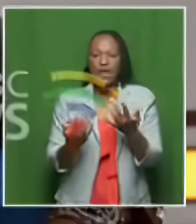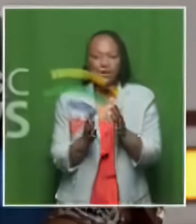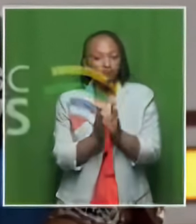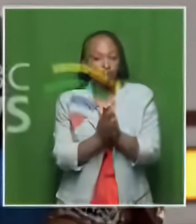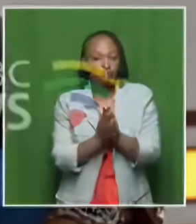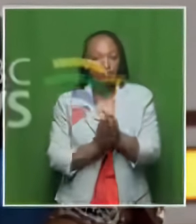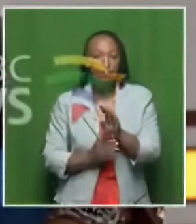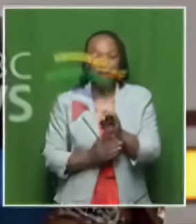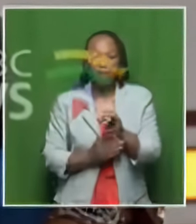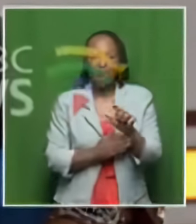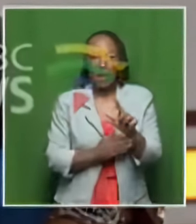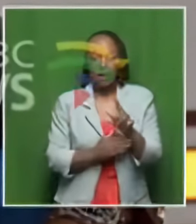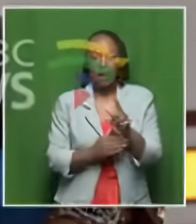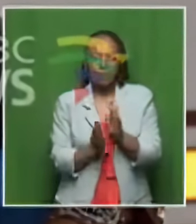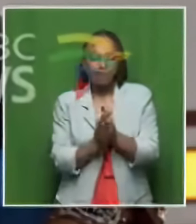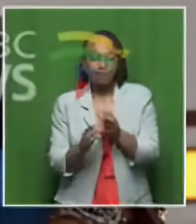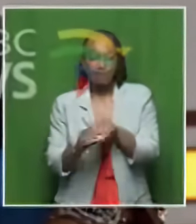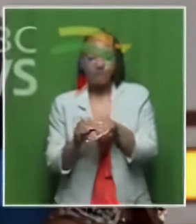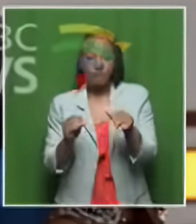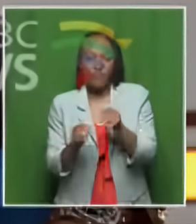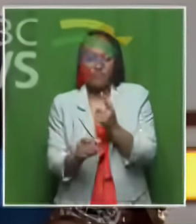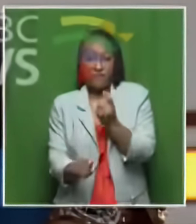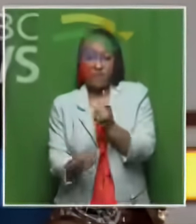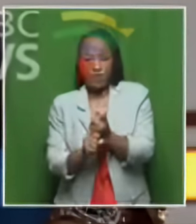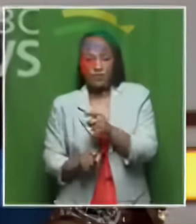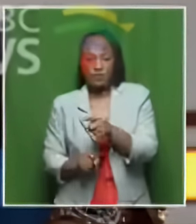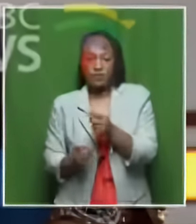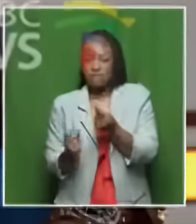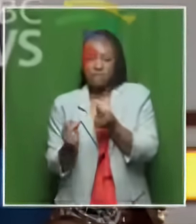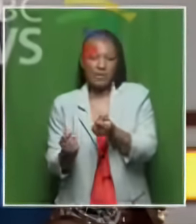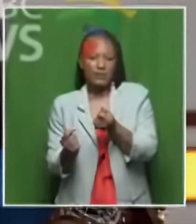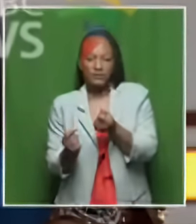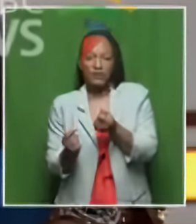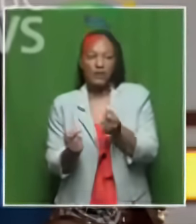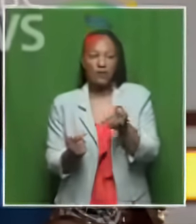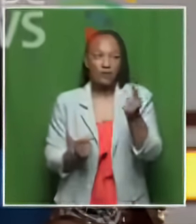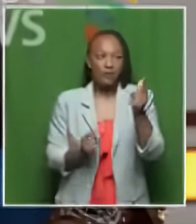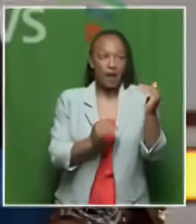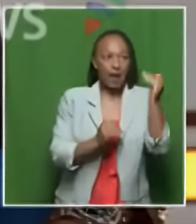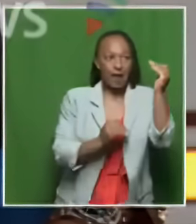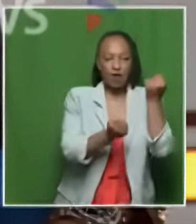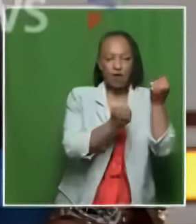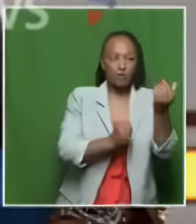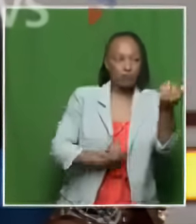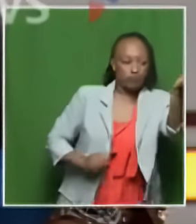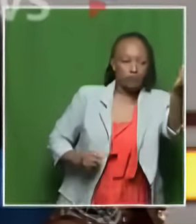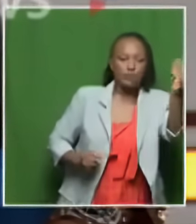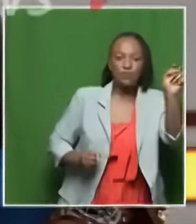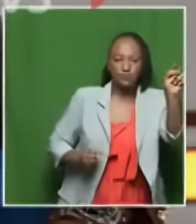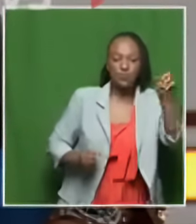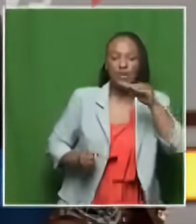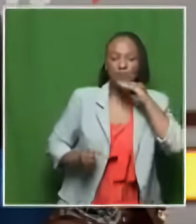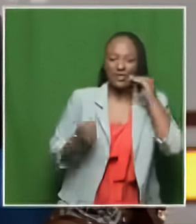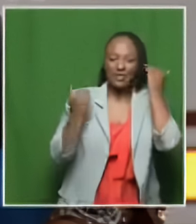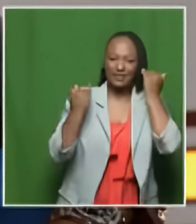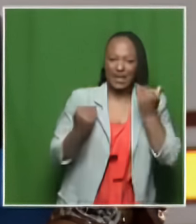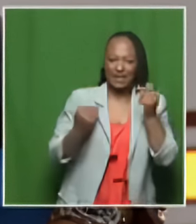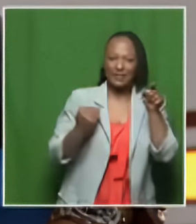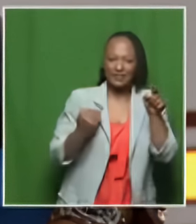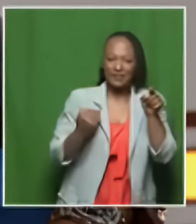bail. And if she refuses the bail, we'll also immediately petition the High Court, which means a judge will